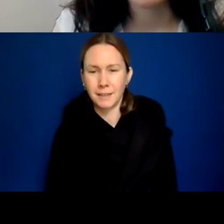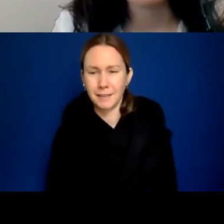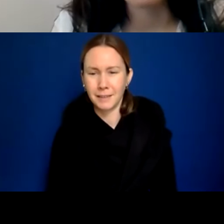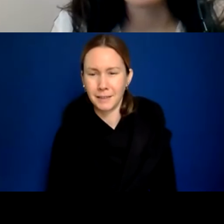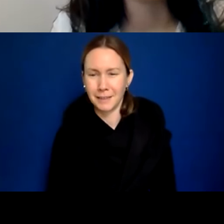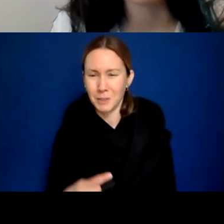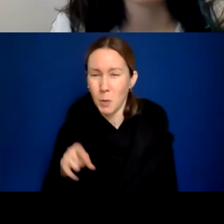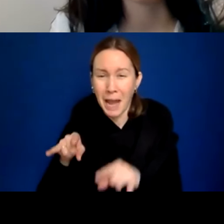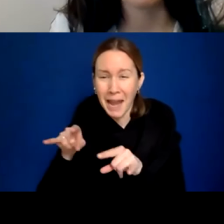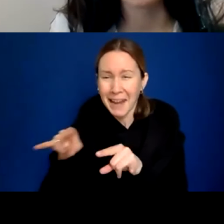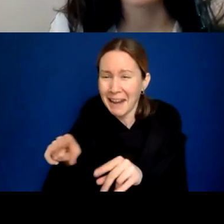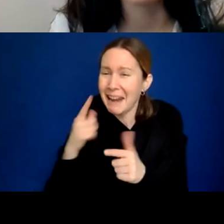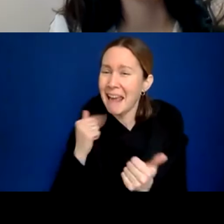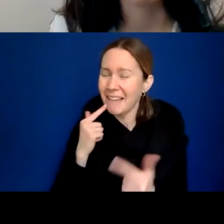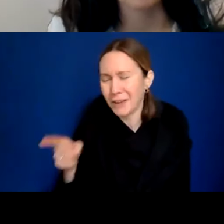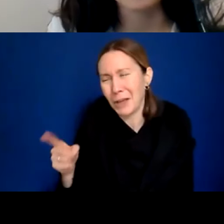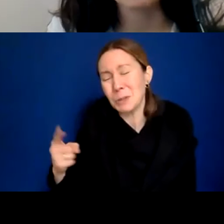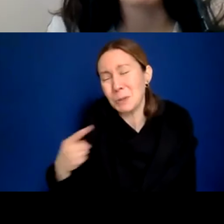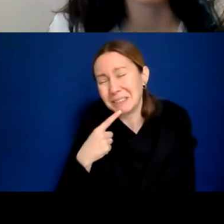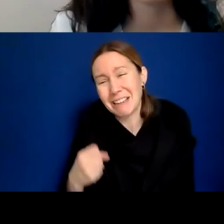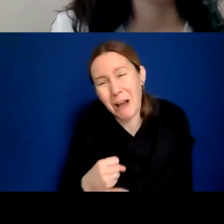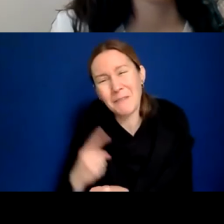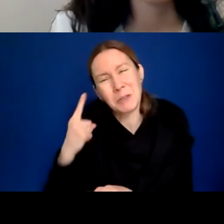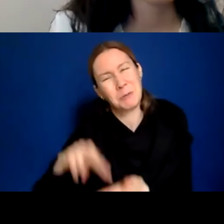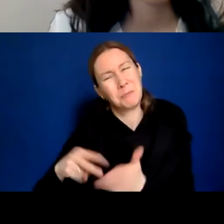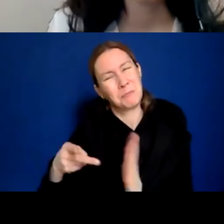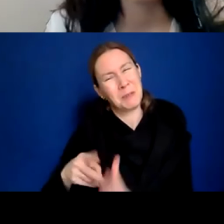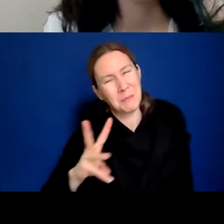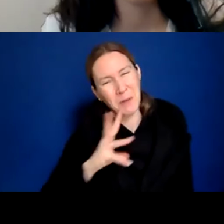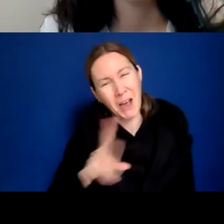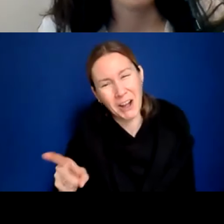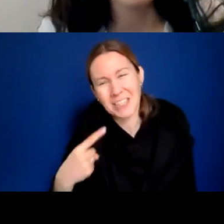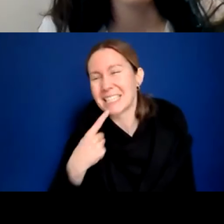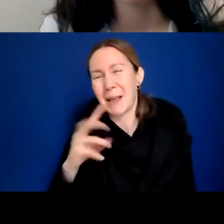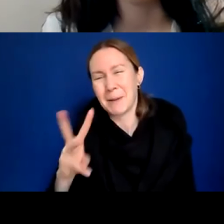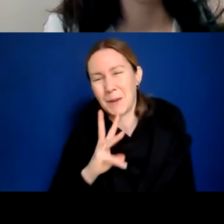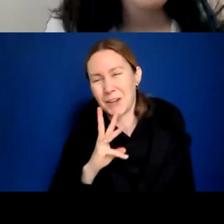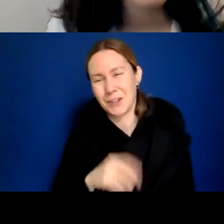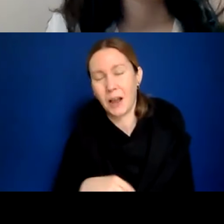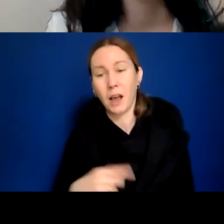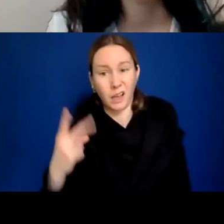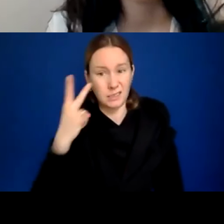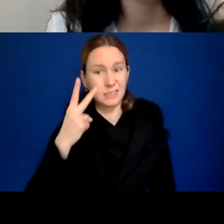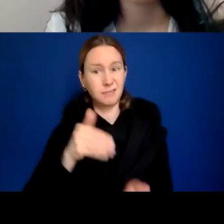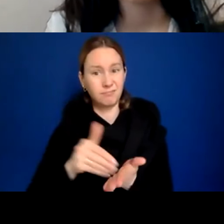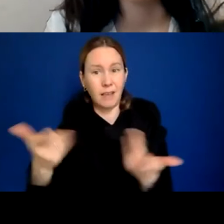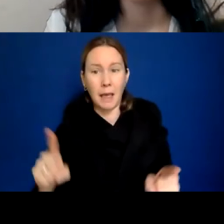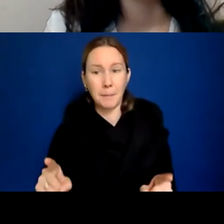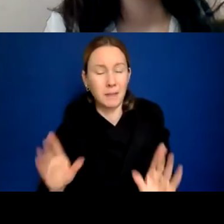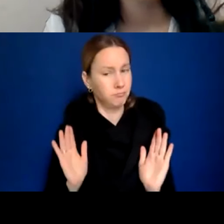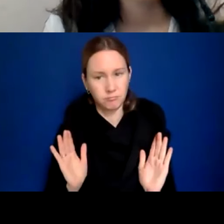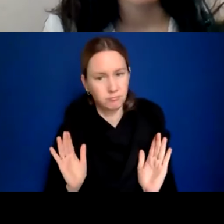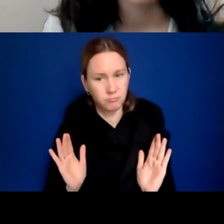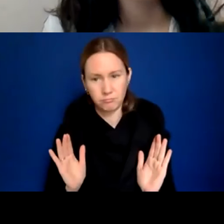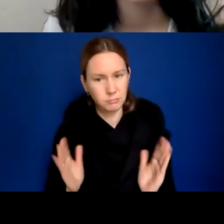"Did you just say coffee? You meant to say water," which is just something that I see a lot. Instead, I would recommend saying,